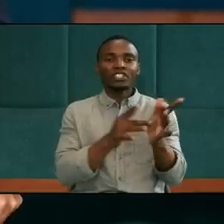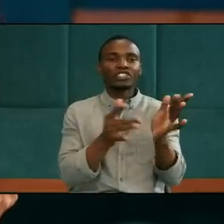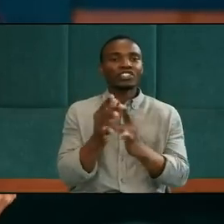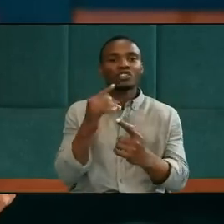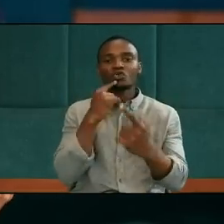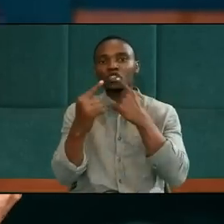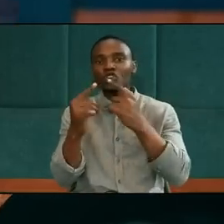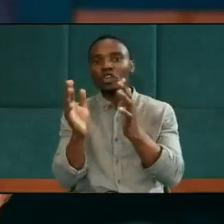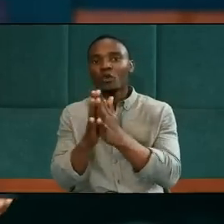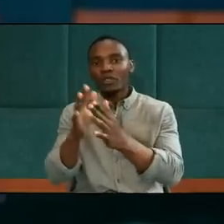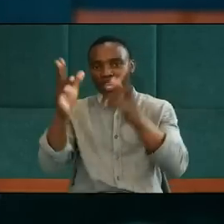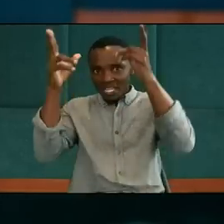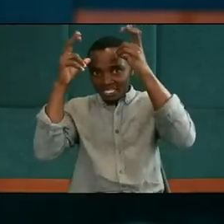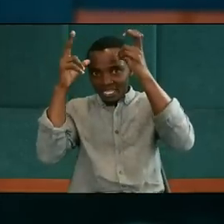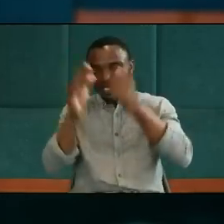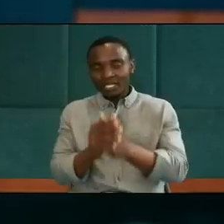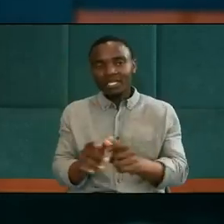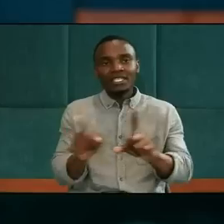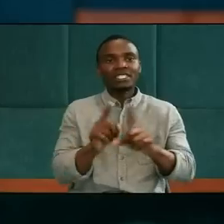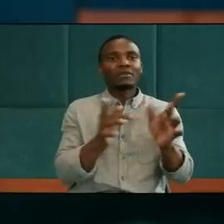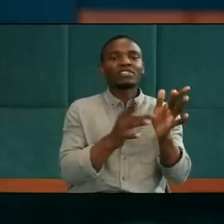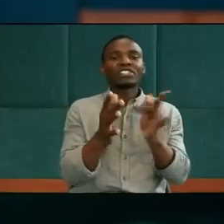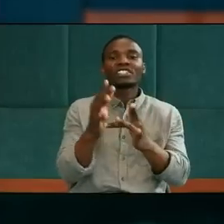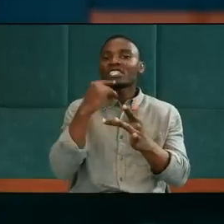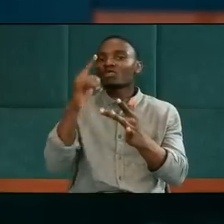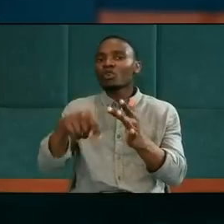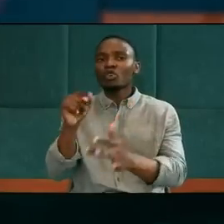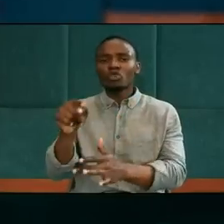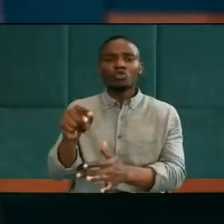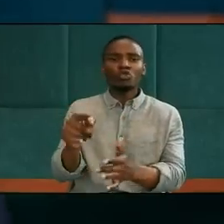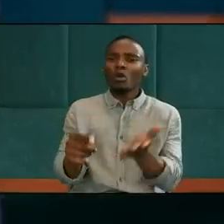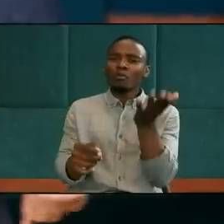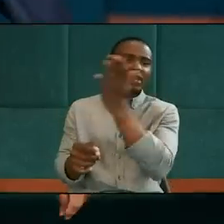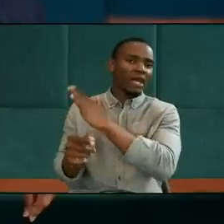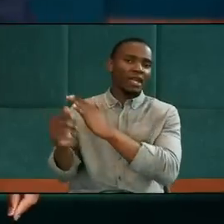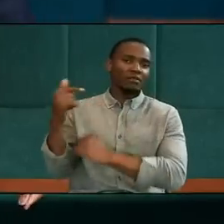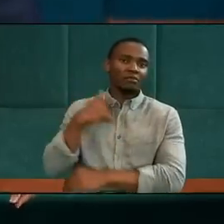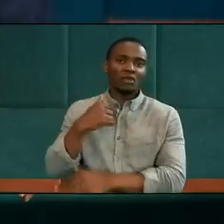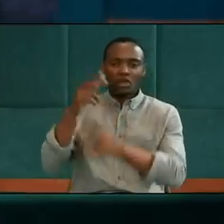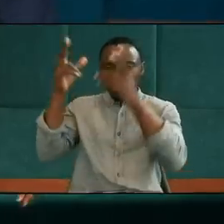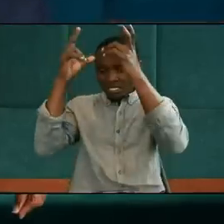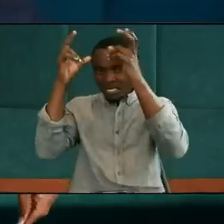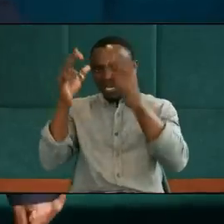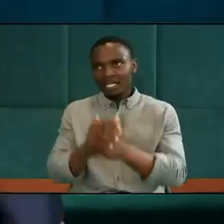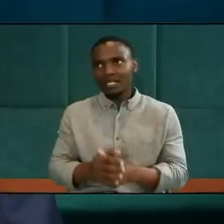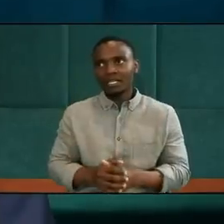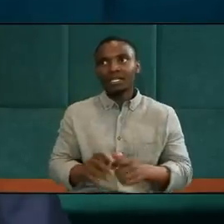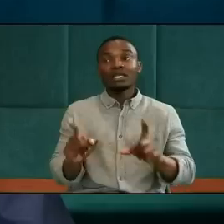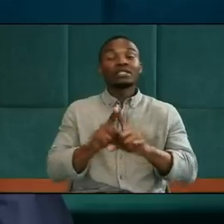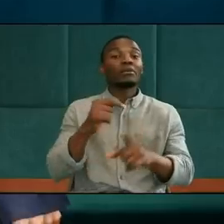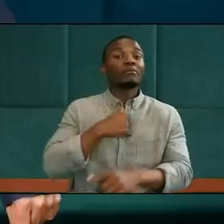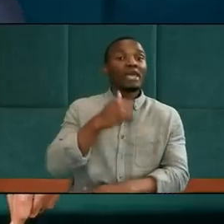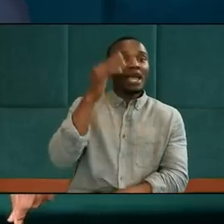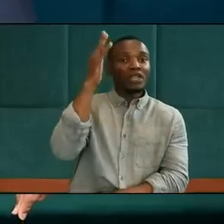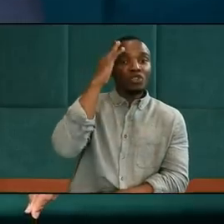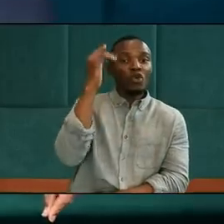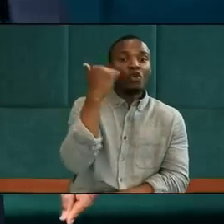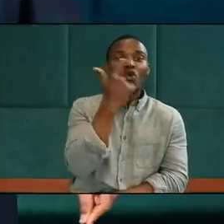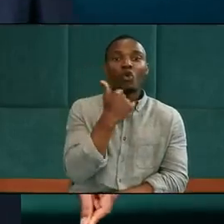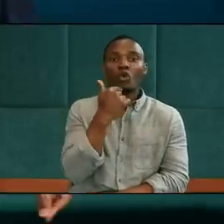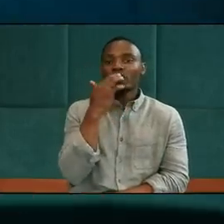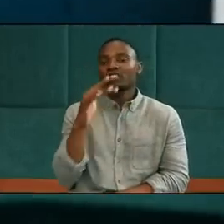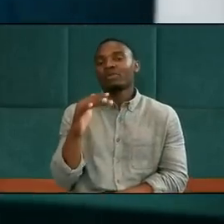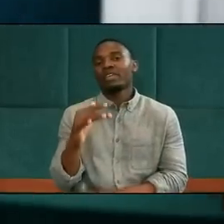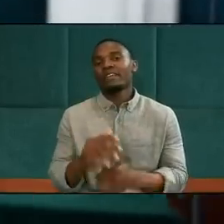Satan. Get behind me, Satan. Because even though it is Peter is in front of me, I know who just talked to me a while ago.